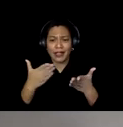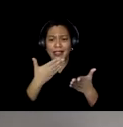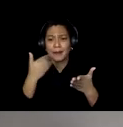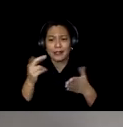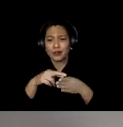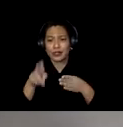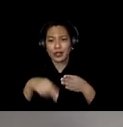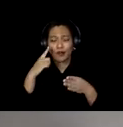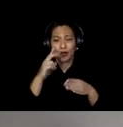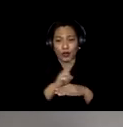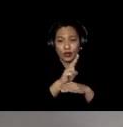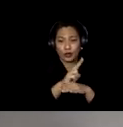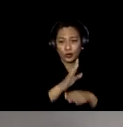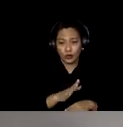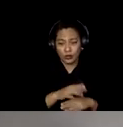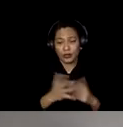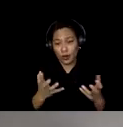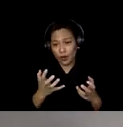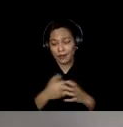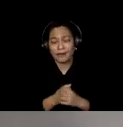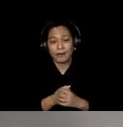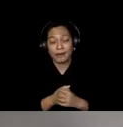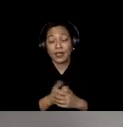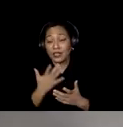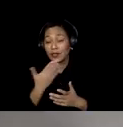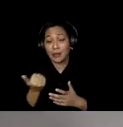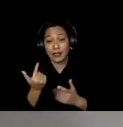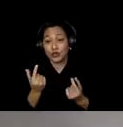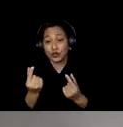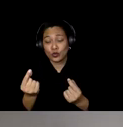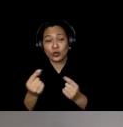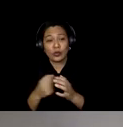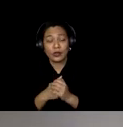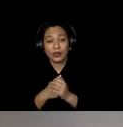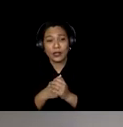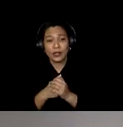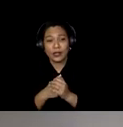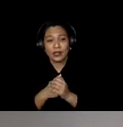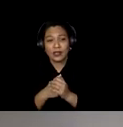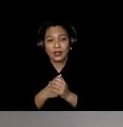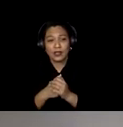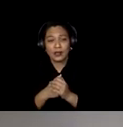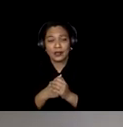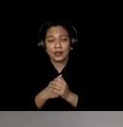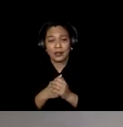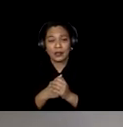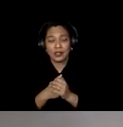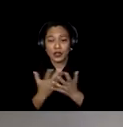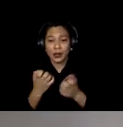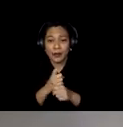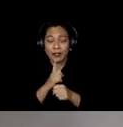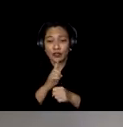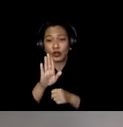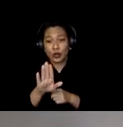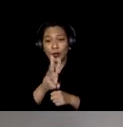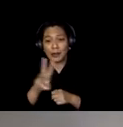users. So the most important thing you can do probably is to optimize your website to have just really quality content that people